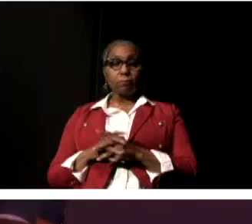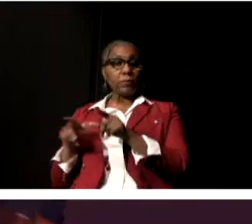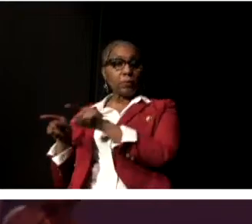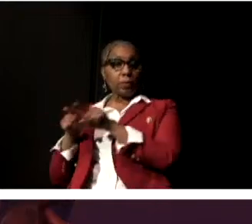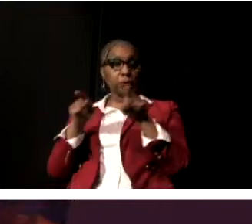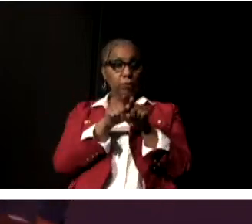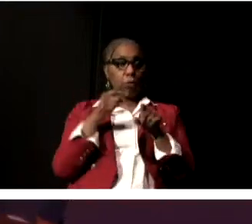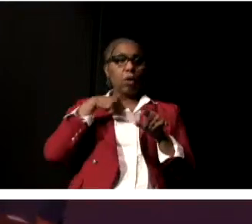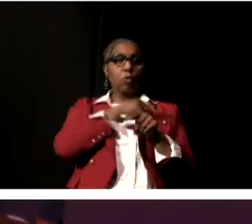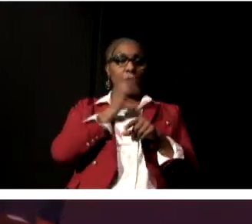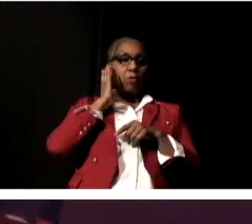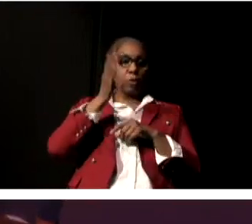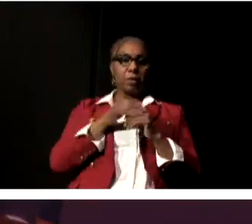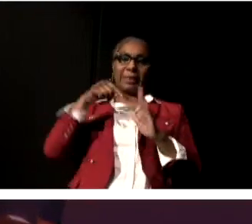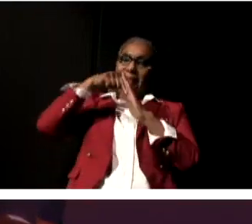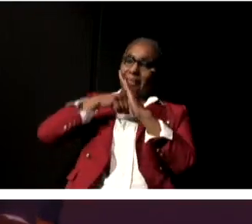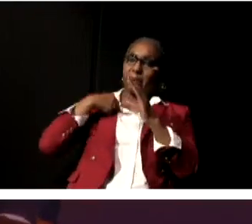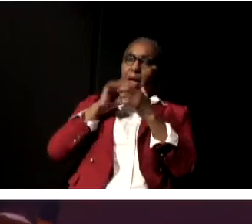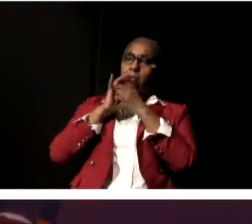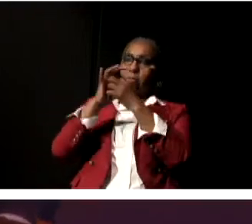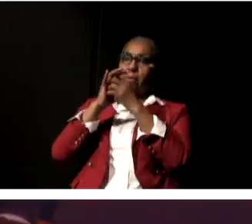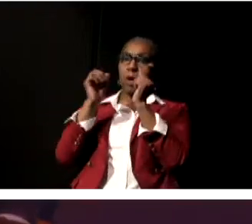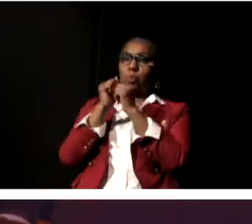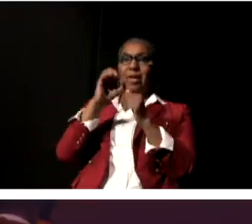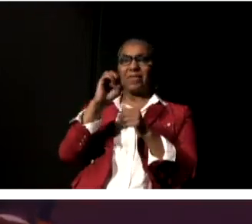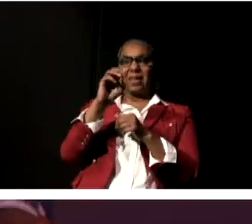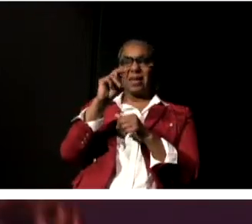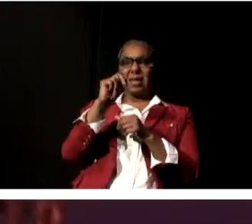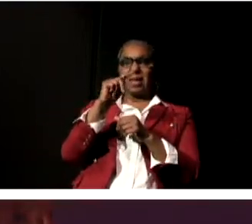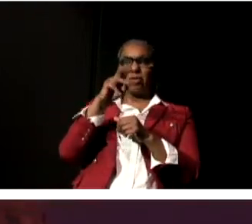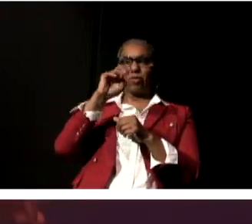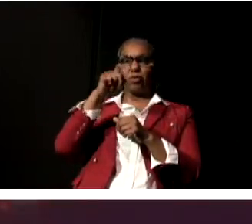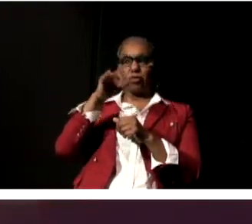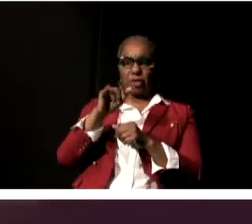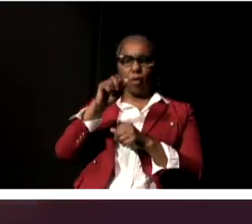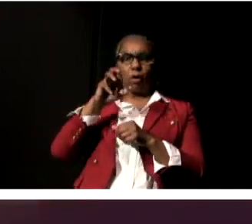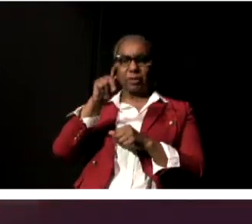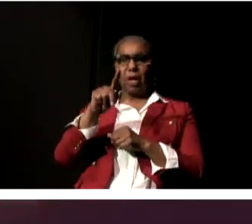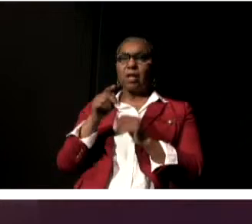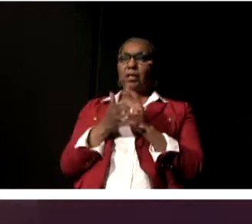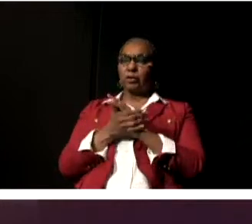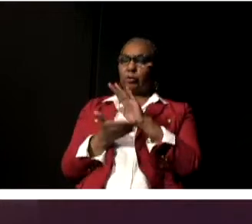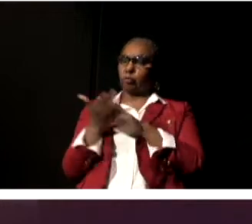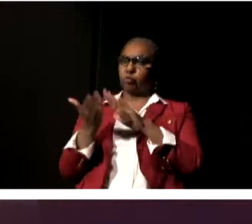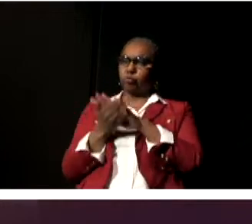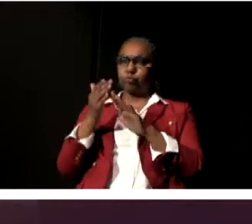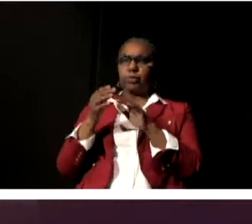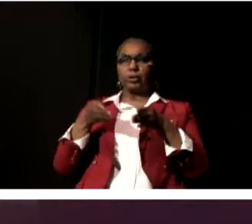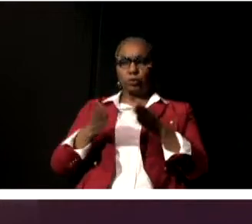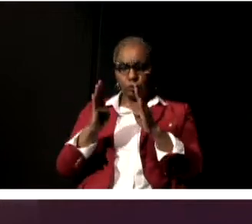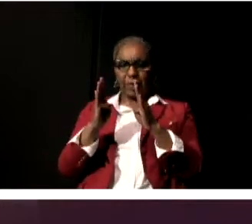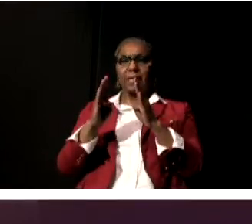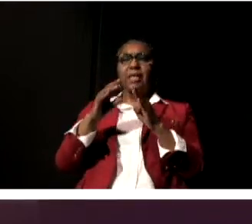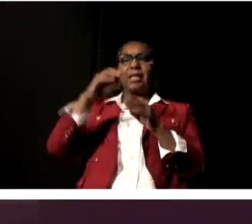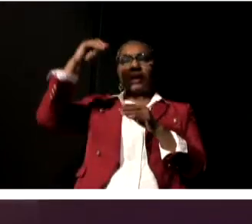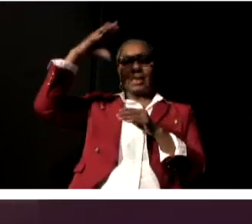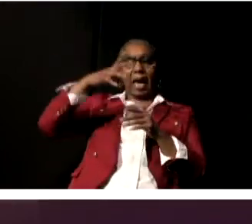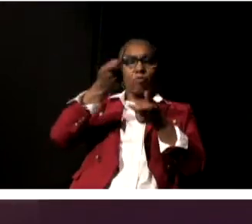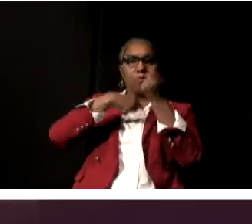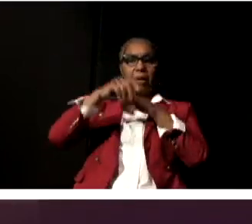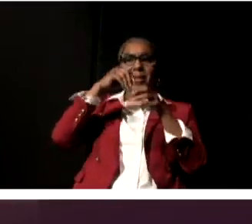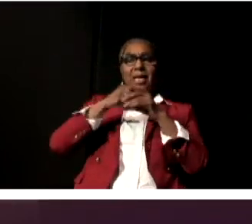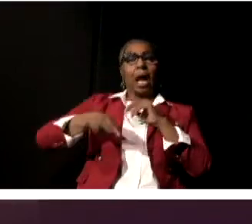Additionally, we will deepen our relationship with Energy Arkansas to expedite street light replacement in high crime